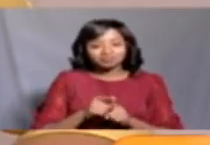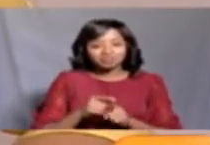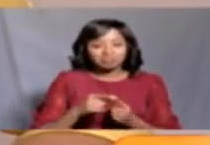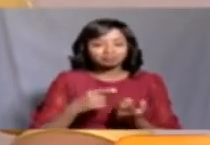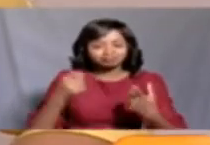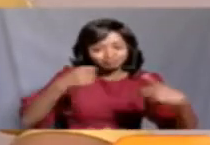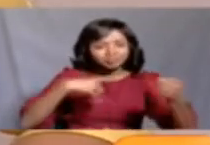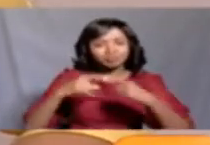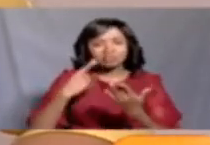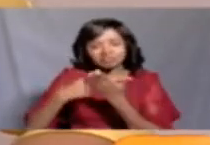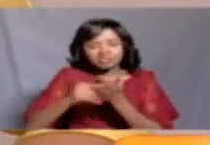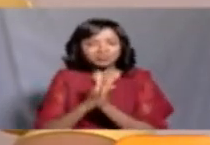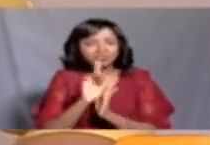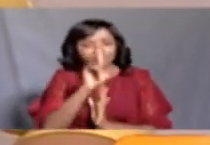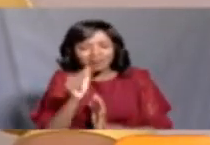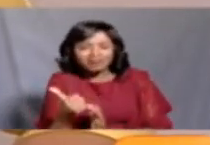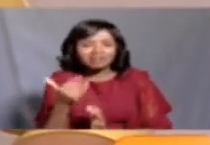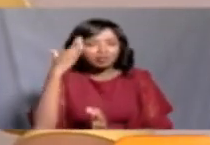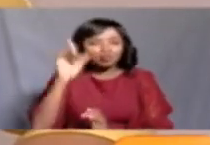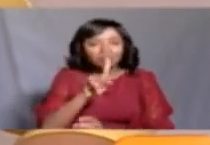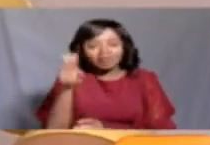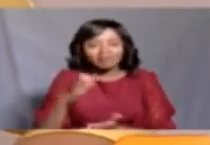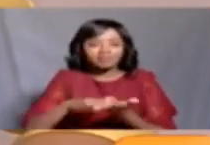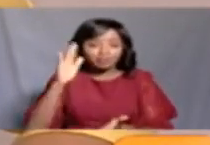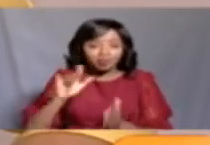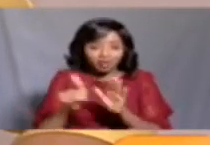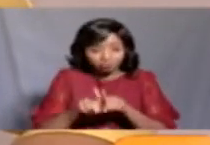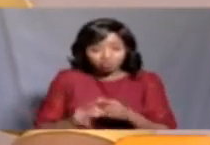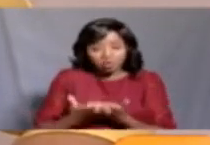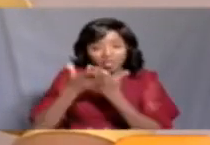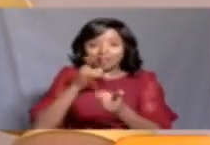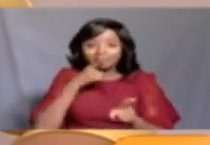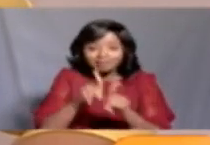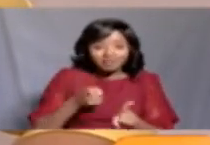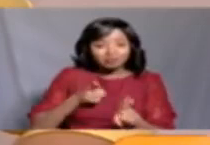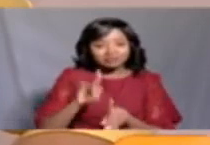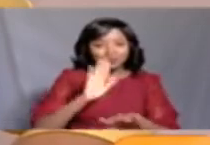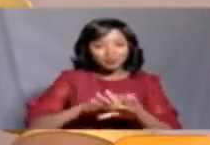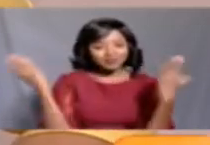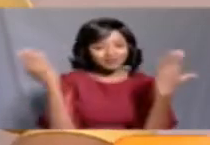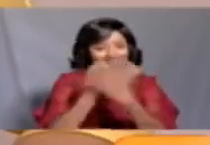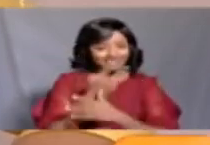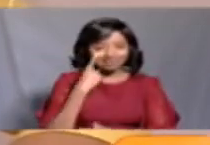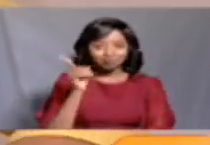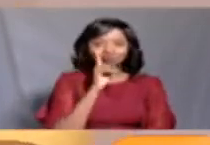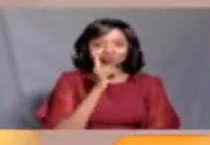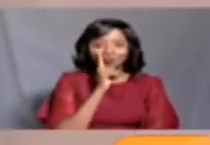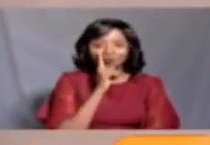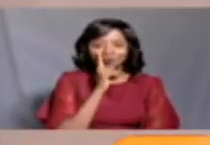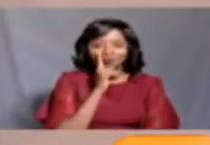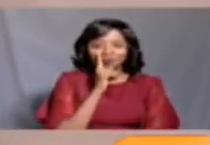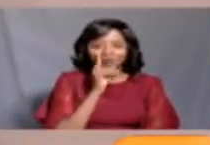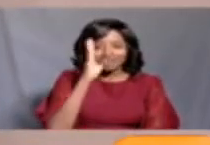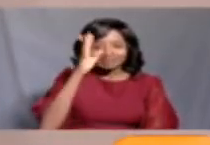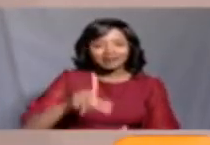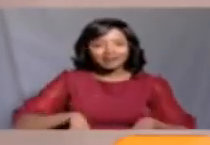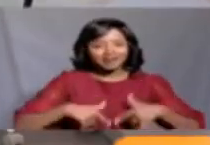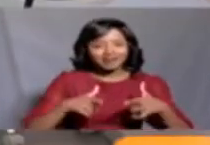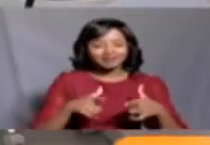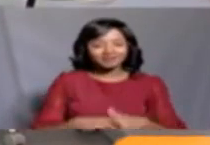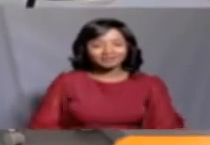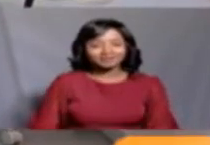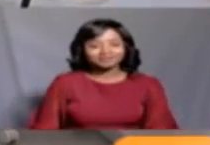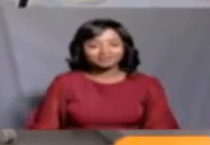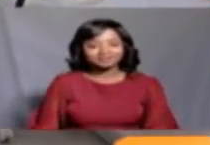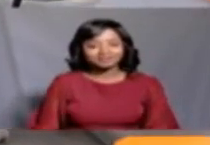to each other. Find out what's going on and be of help to your brother or sister. Have a good night. I'll see you again tomorrow on Sunday Live.